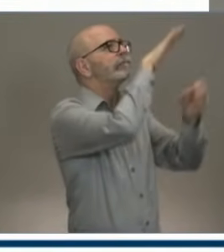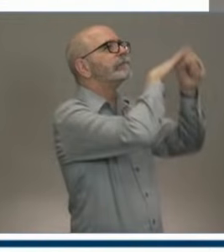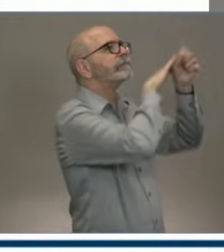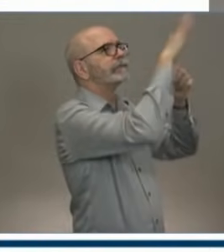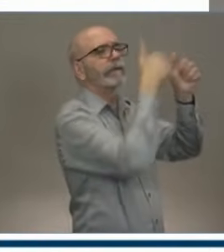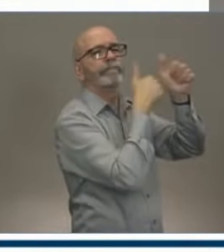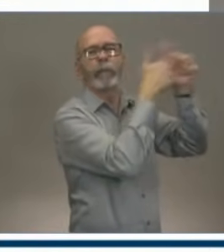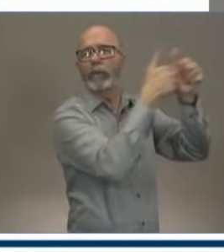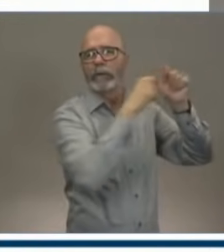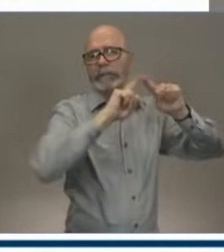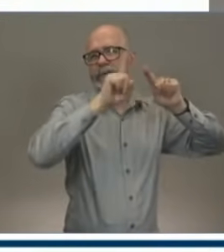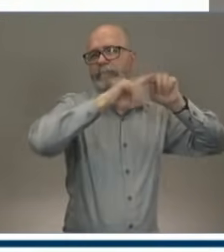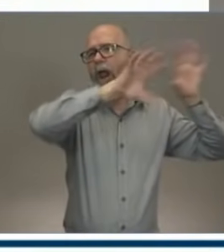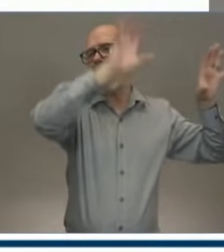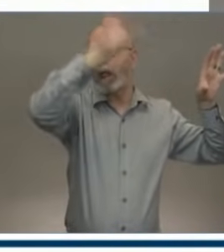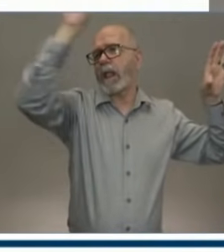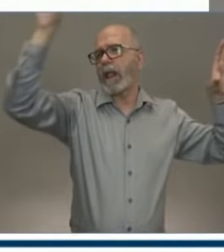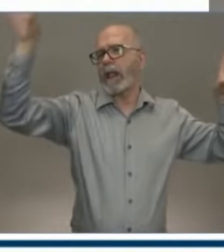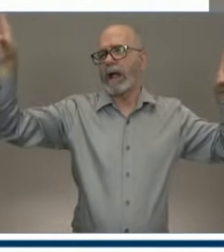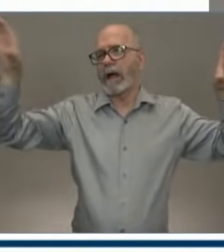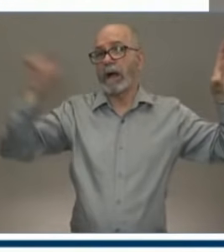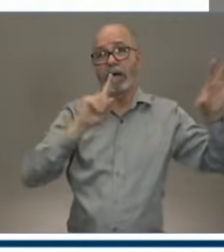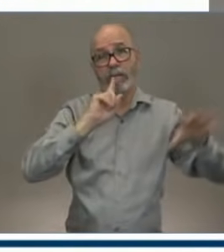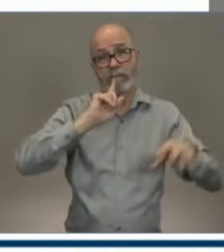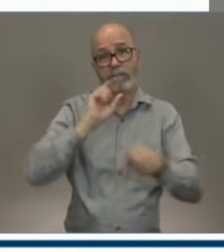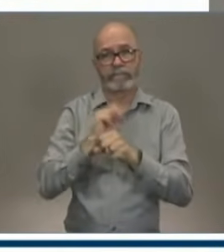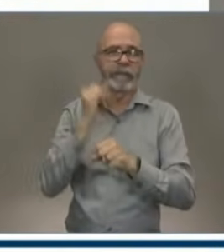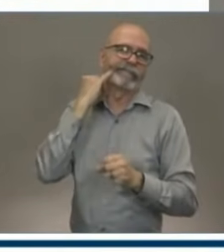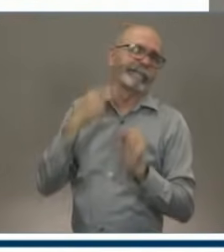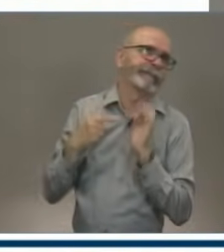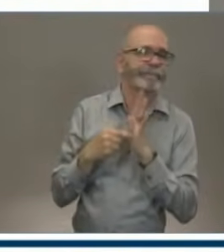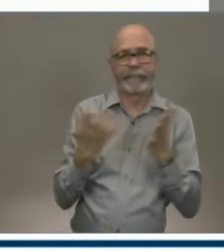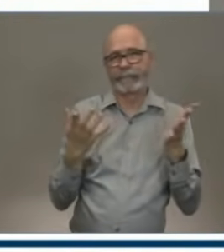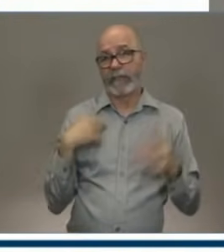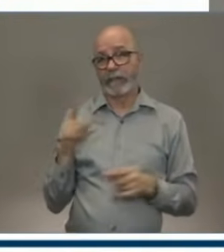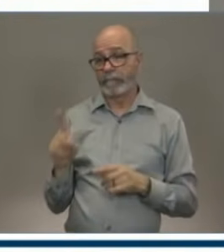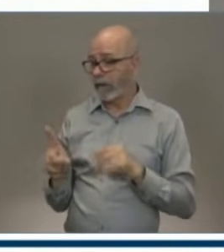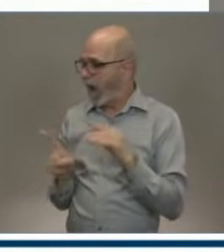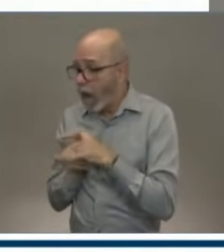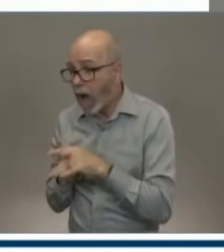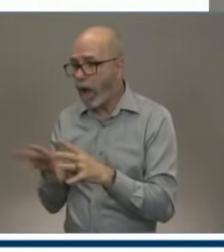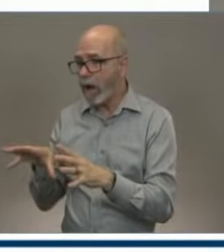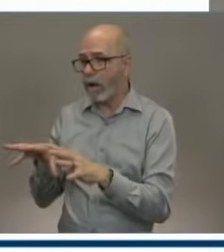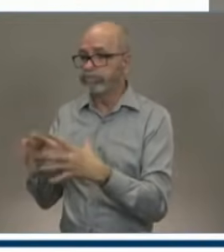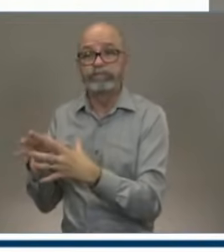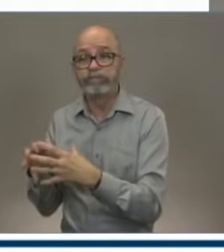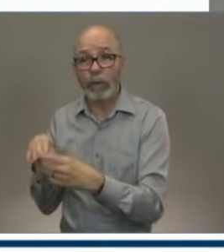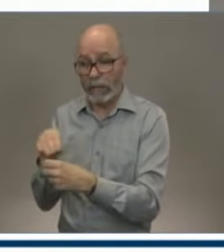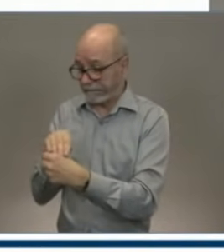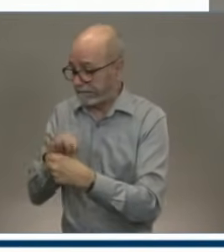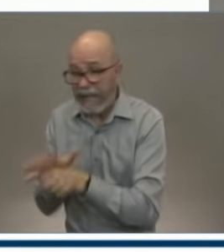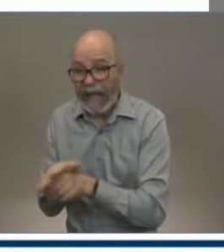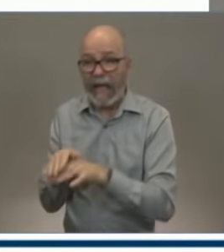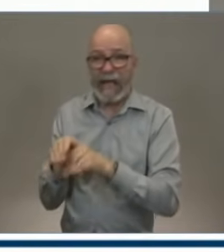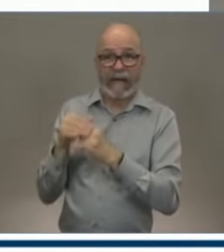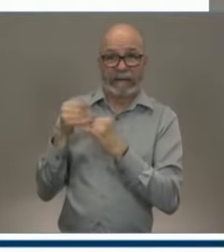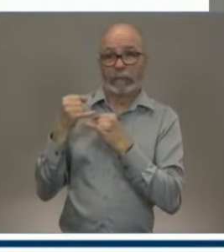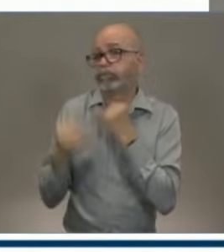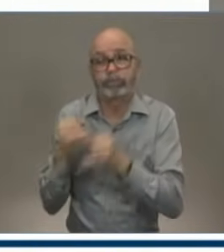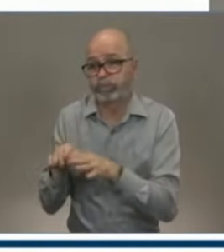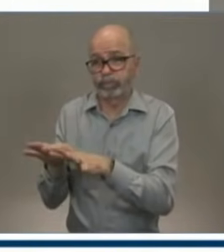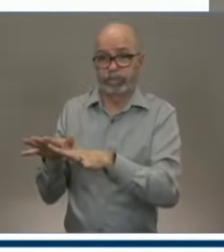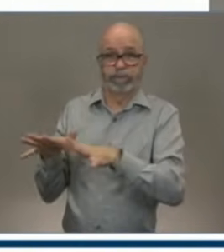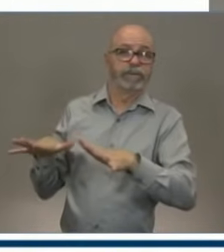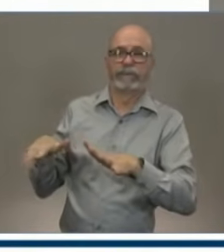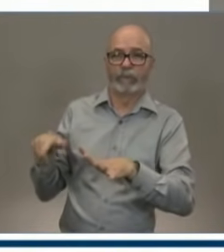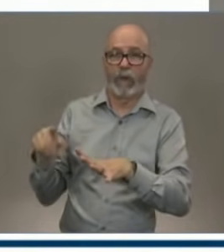are, whether logistic or epidemiologic circumstances that provinces could consider